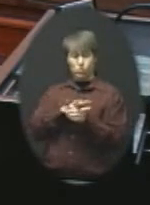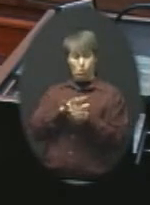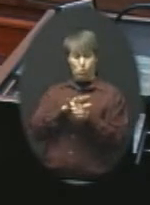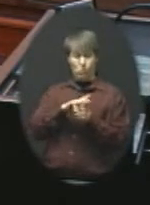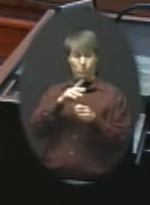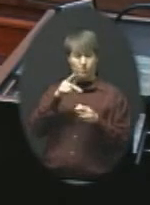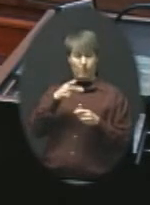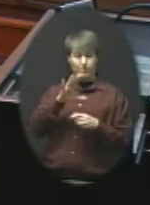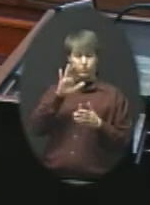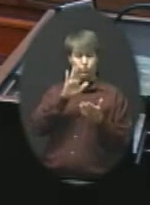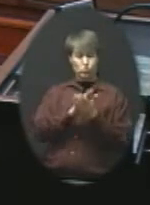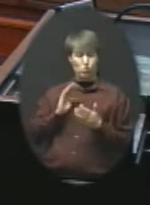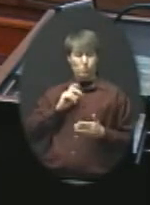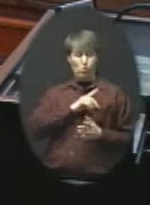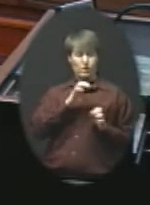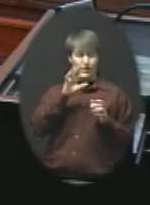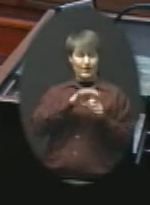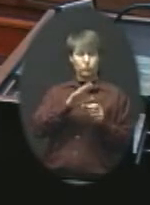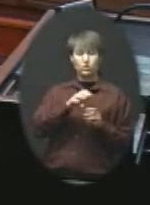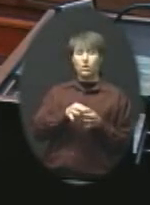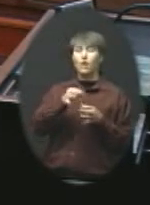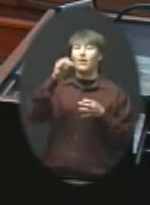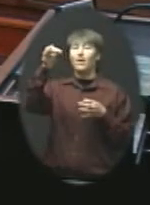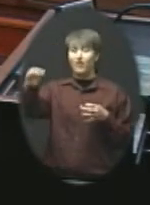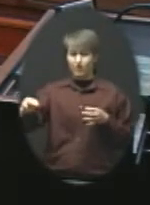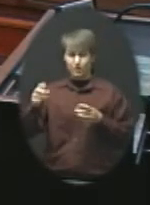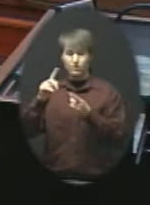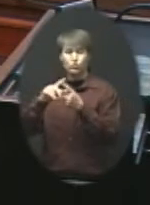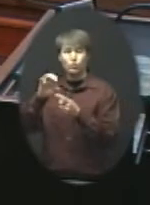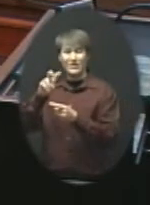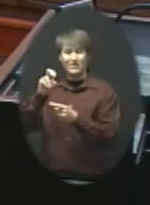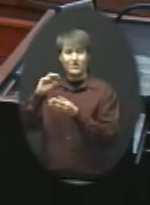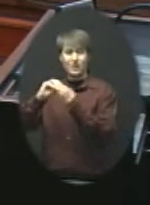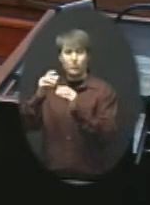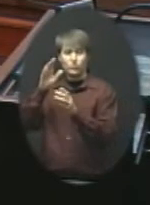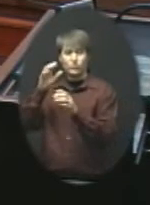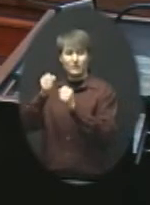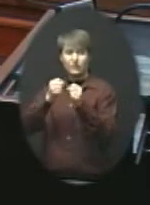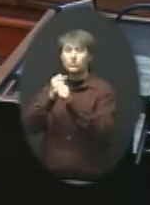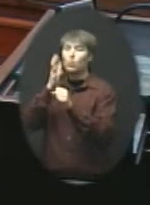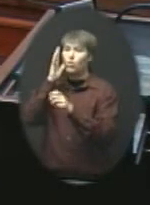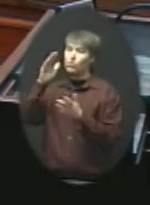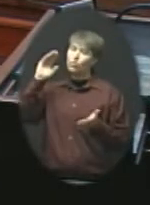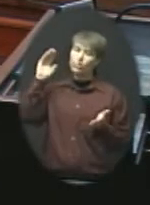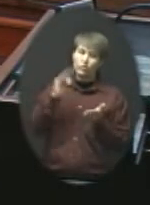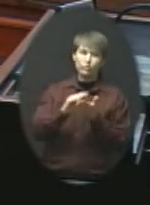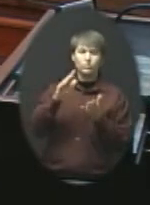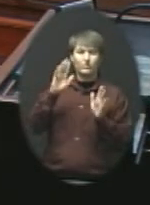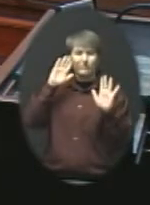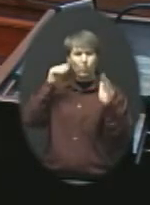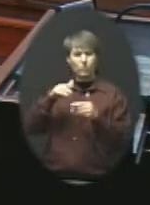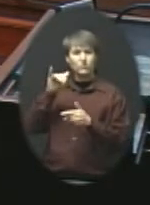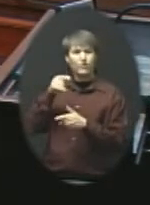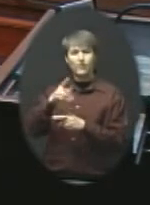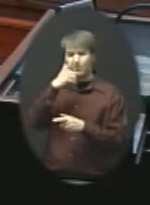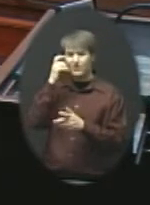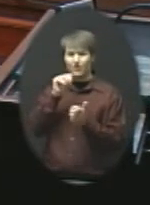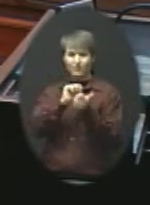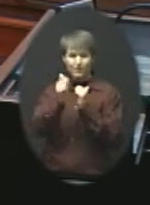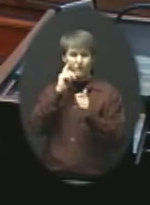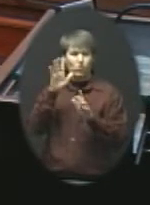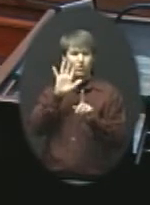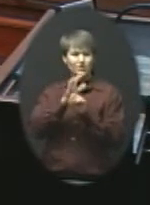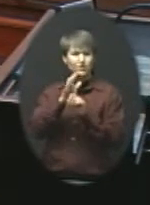to November of even number years would reduce focus on school board candidates as they compete for attention with all